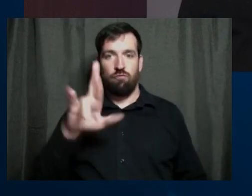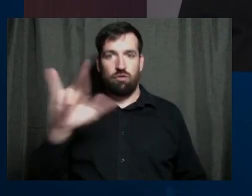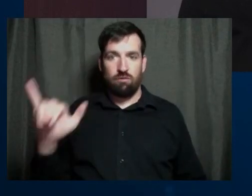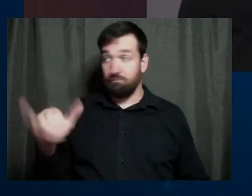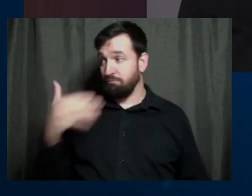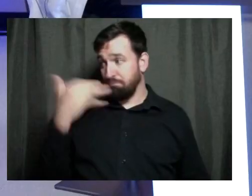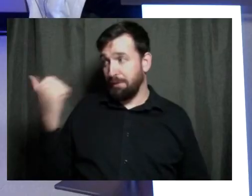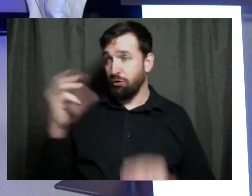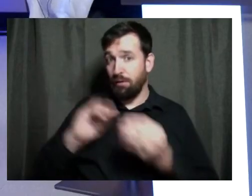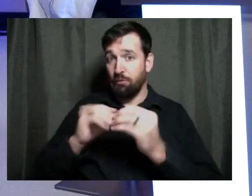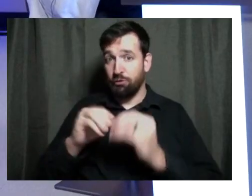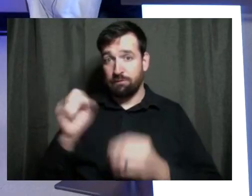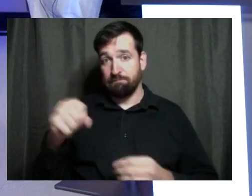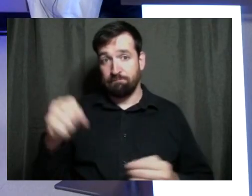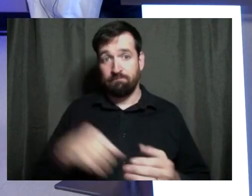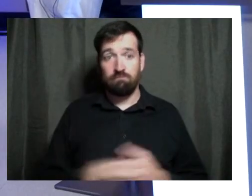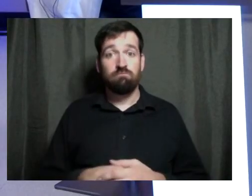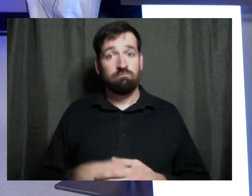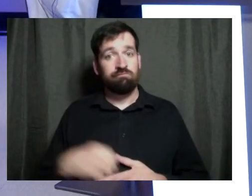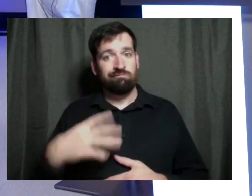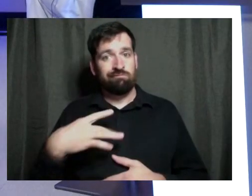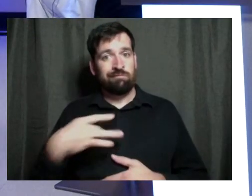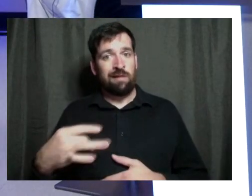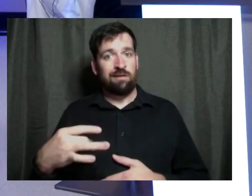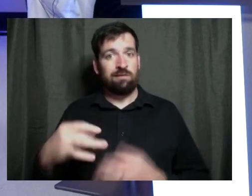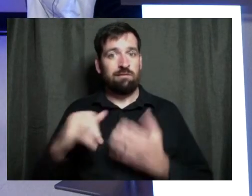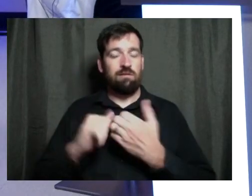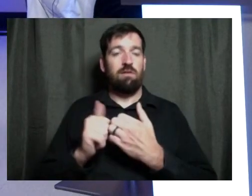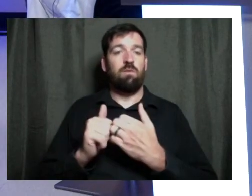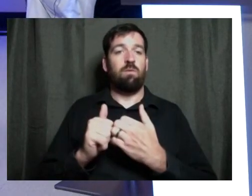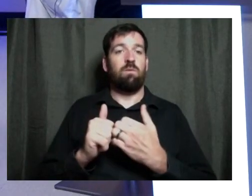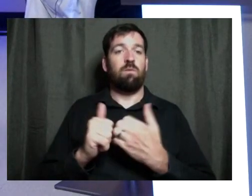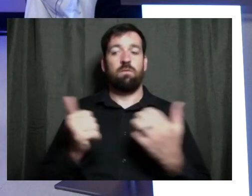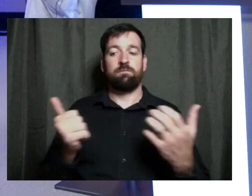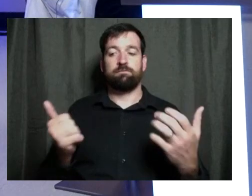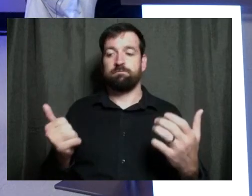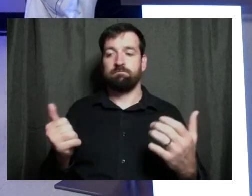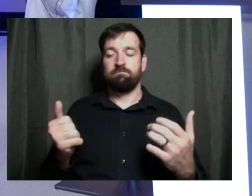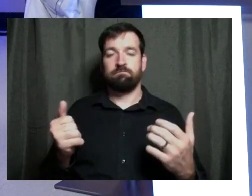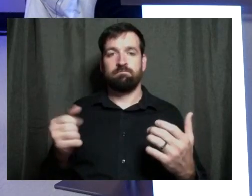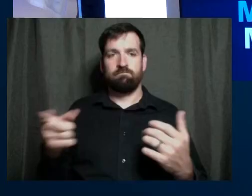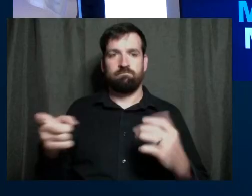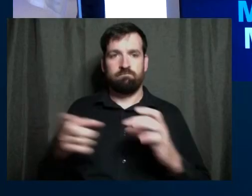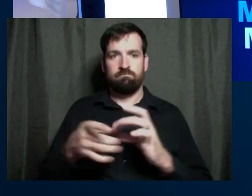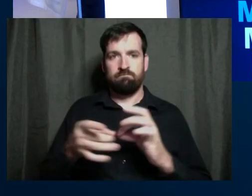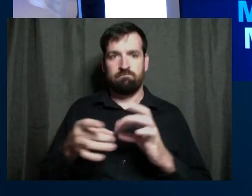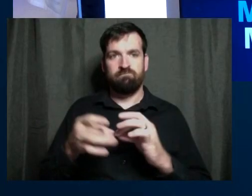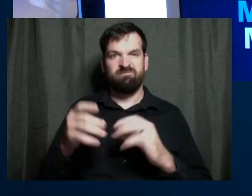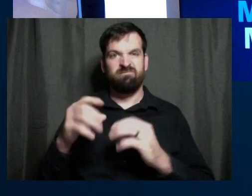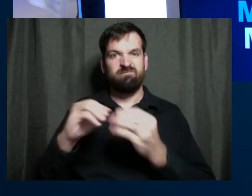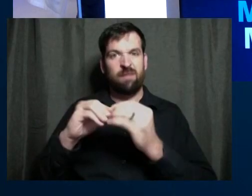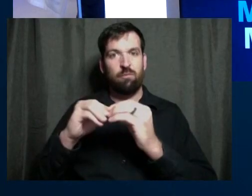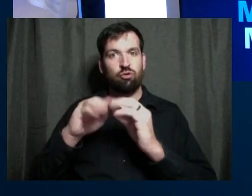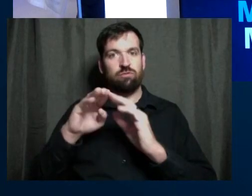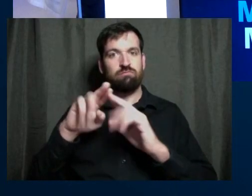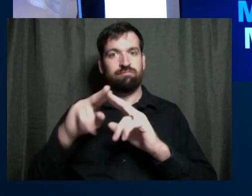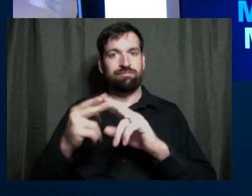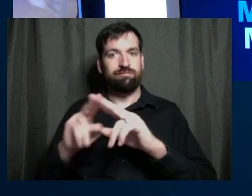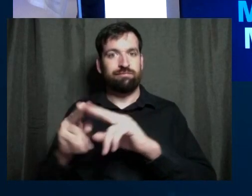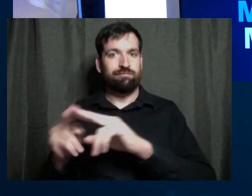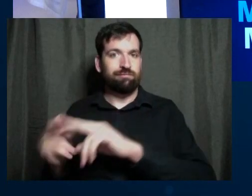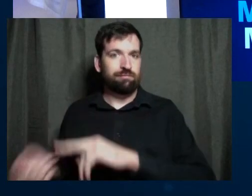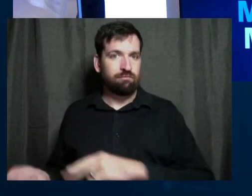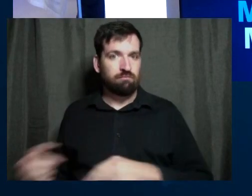numbers, right? I We're down. I like the way that the acute patients are dropping so fast. It wasn't so long ago we were